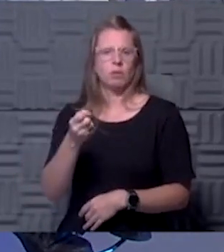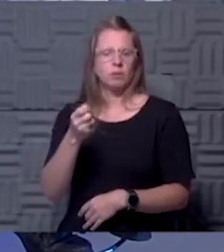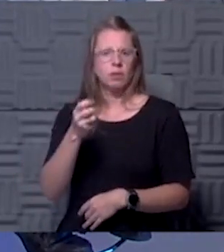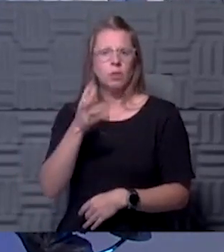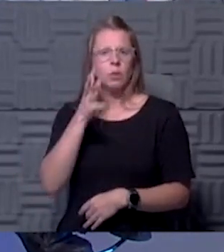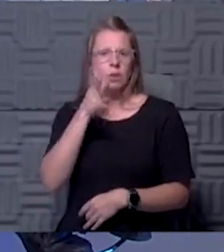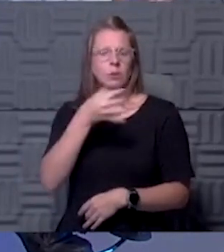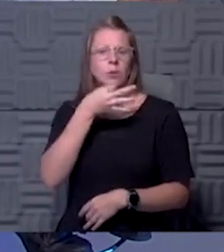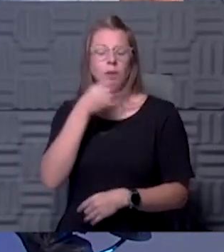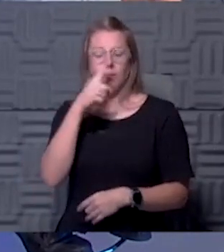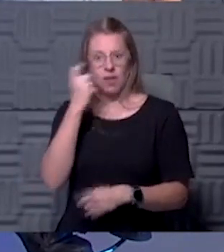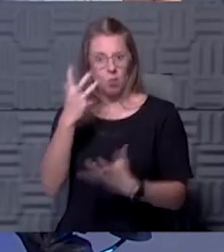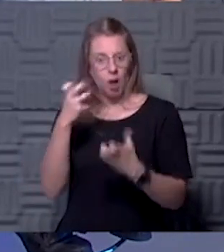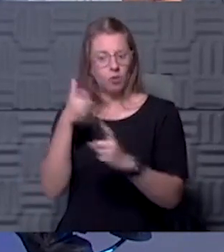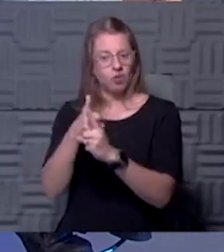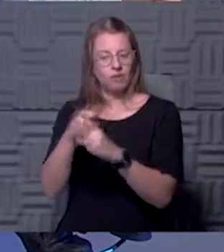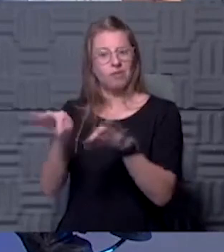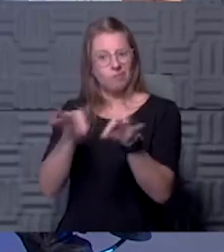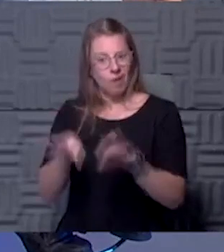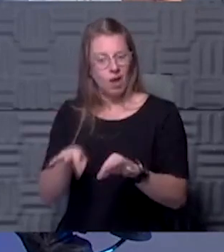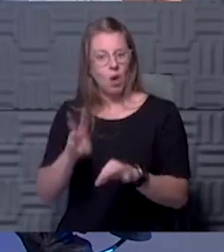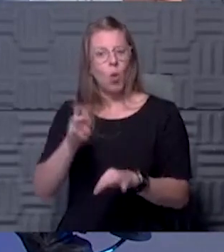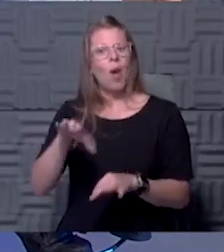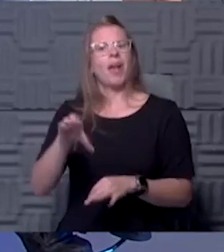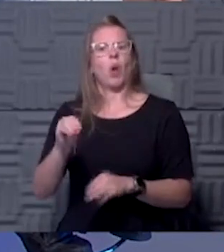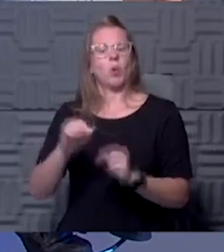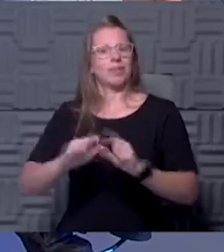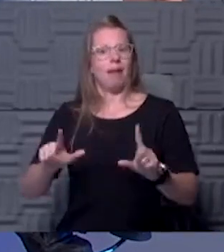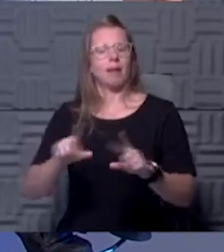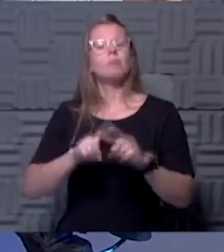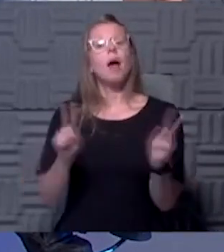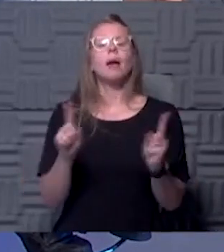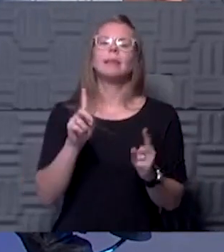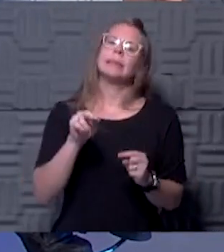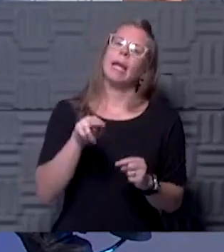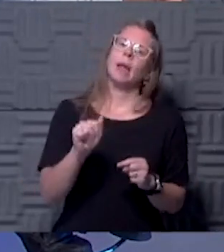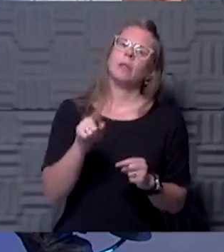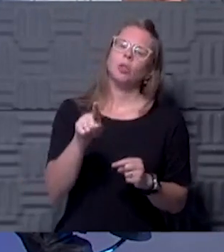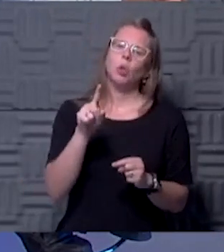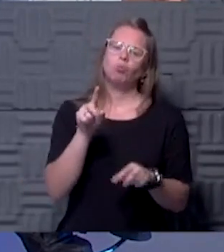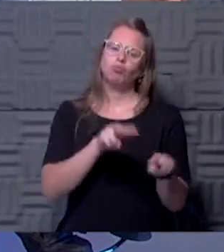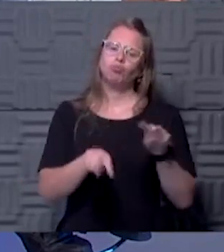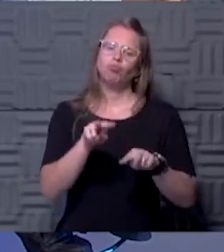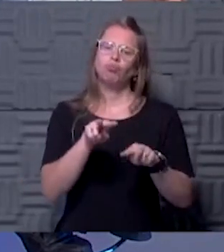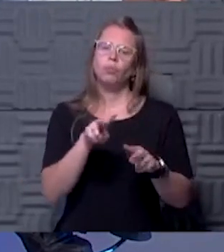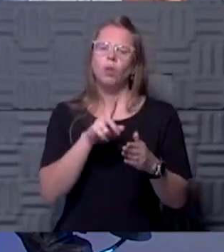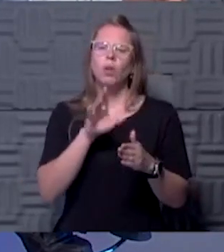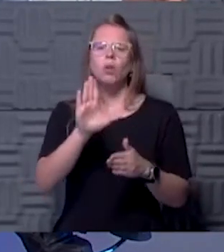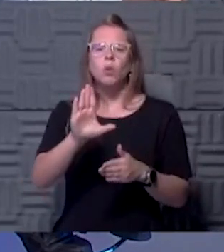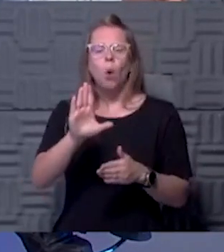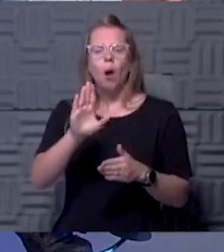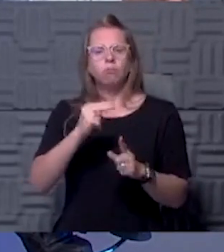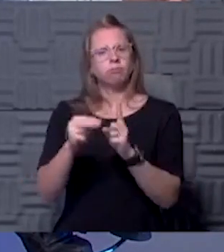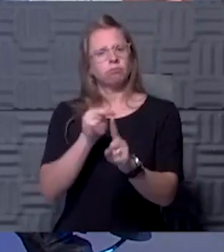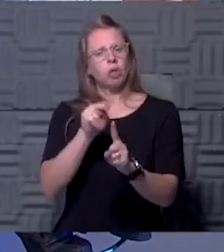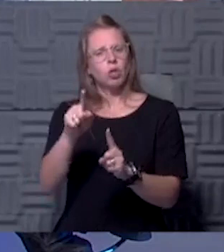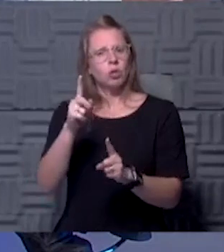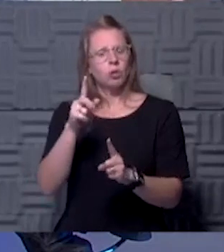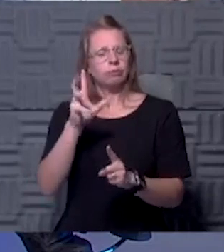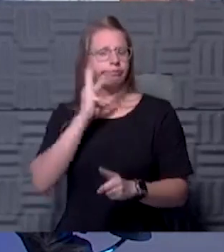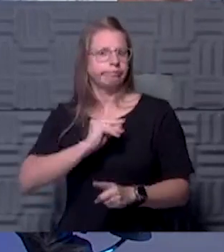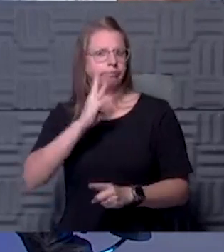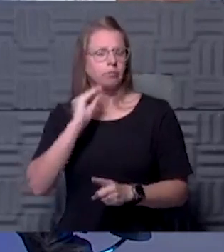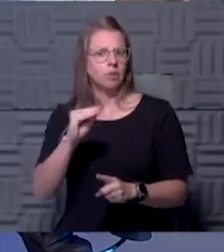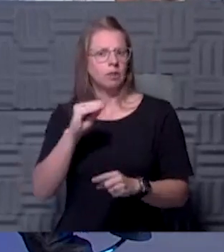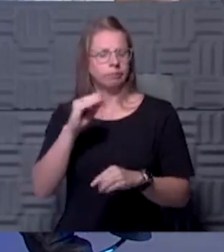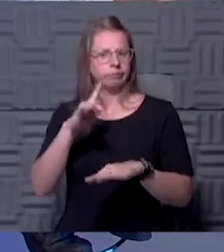moment because I want her to be able to talk about the Wyandotte County slides. But Dana, as you look at this, tell us about what you're seeing as you experience ranting on the